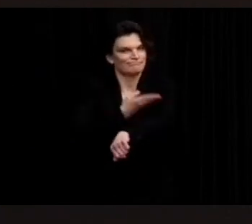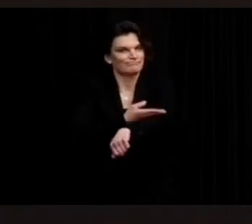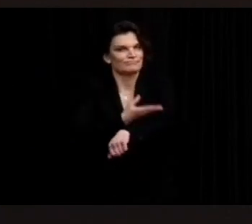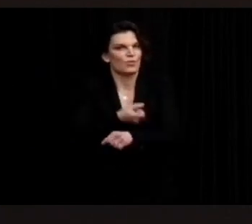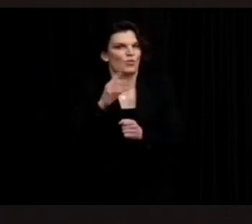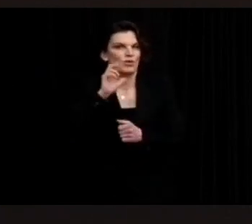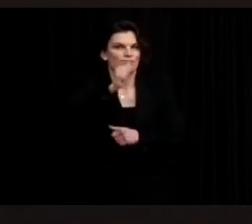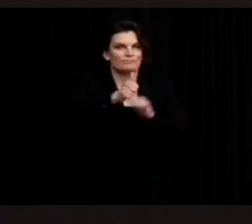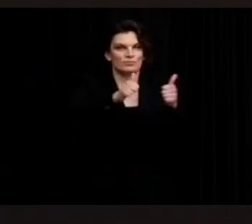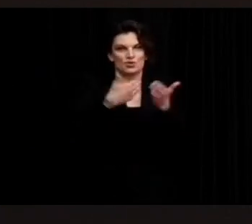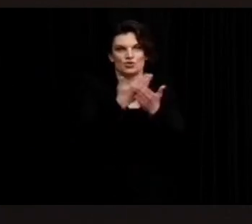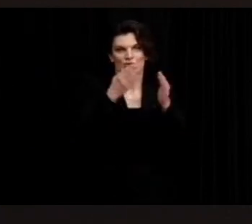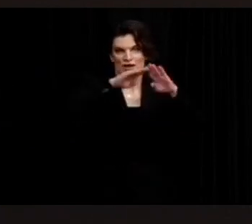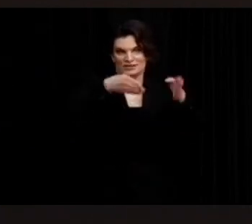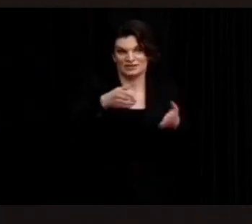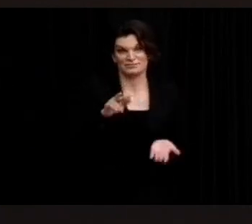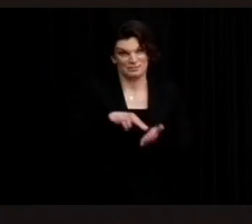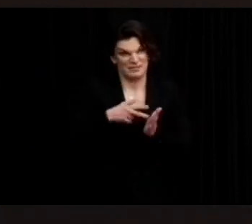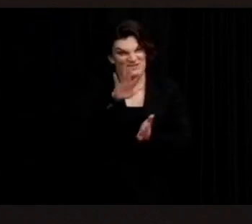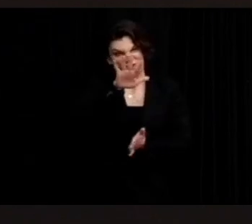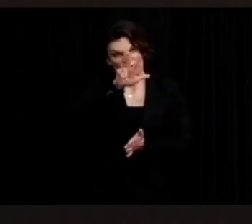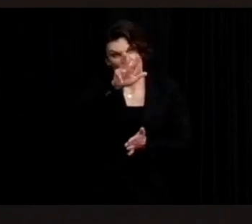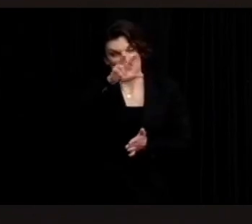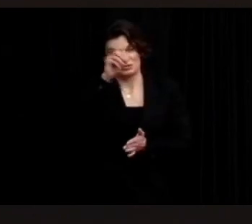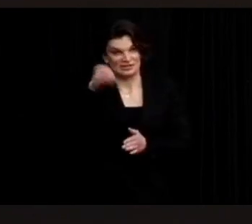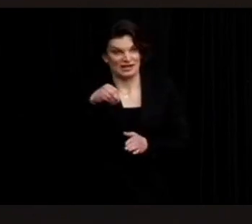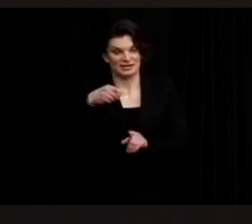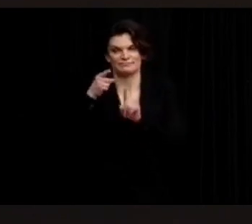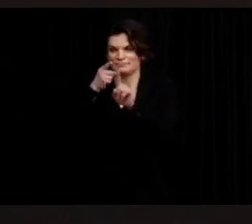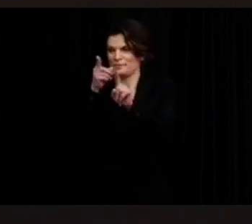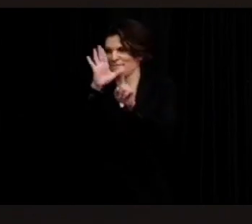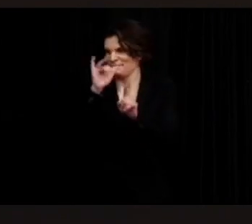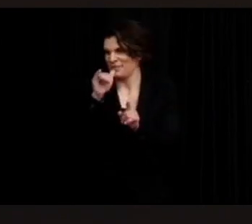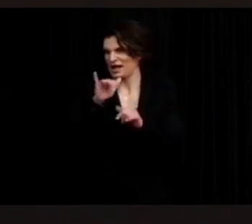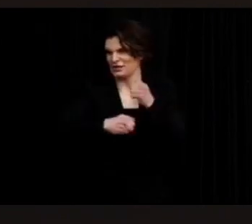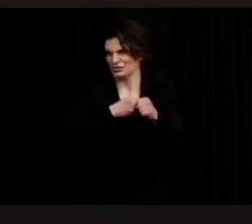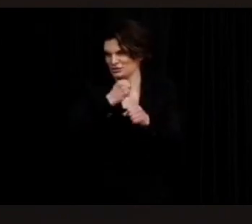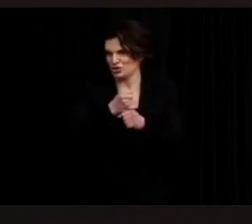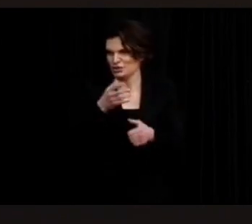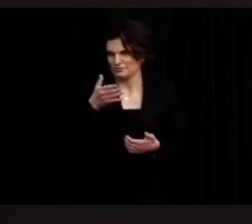September of 2026. That's a 53% increase.